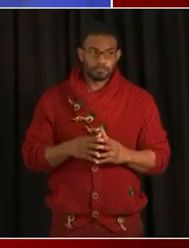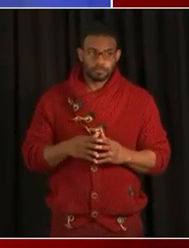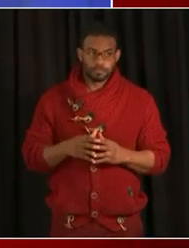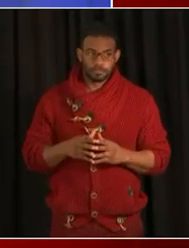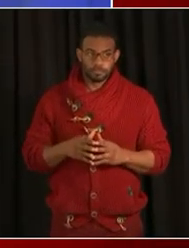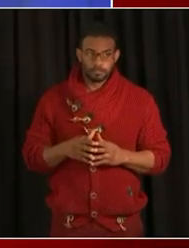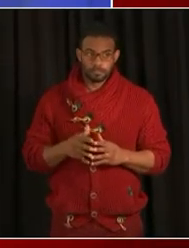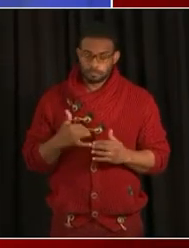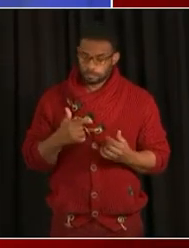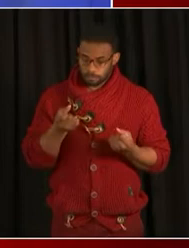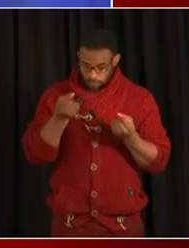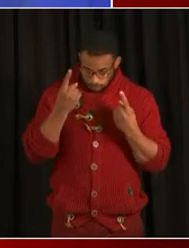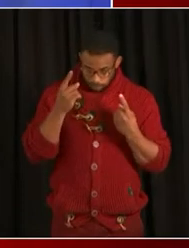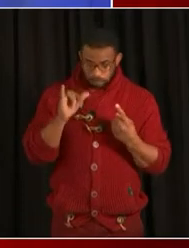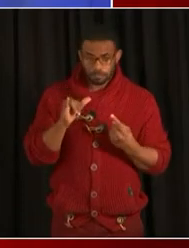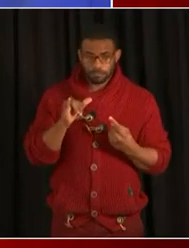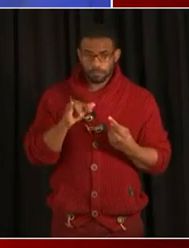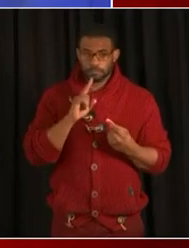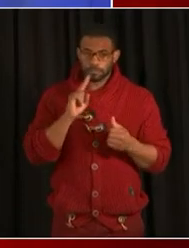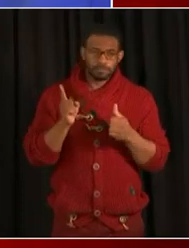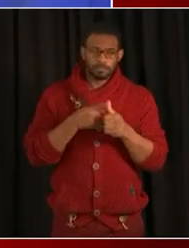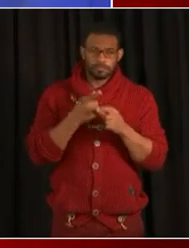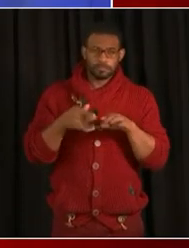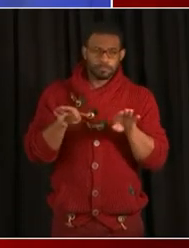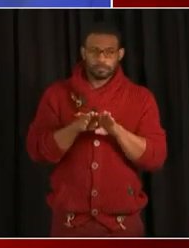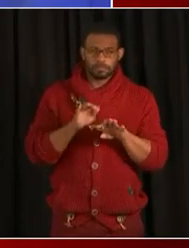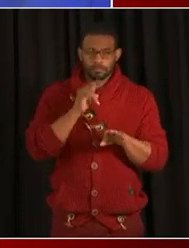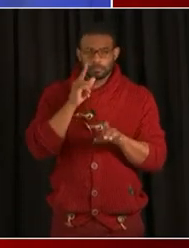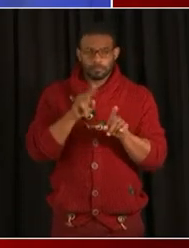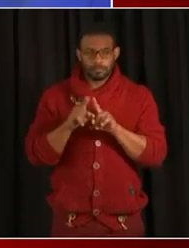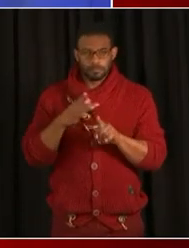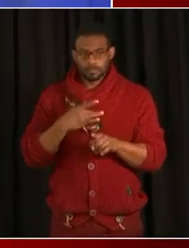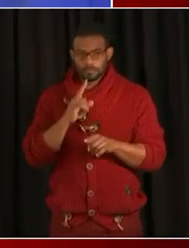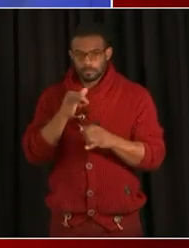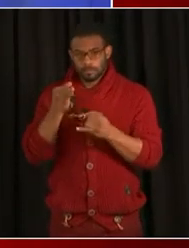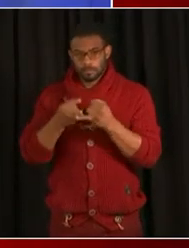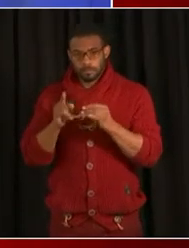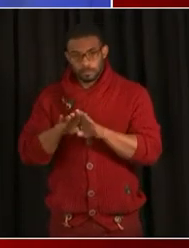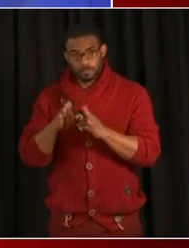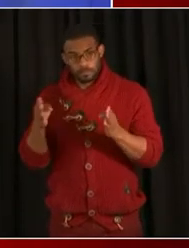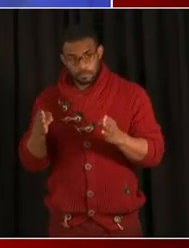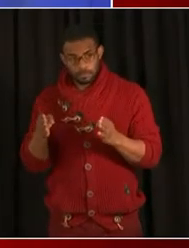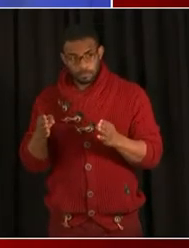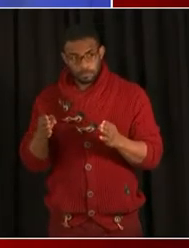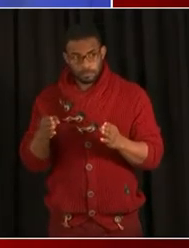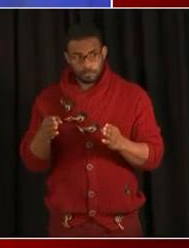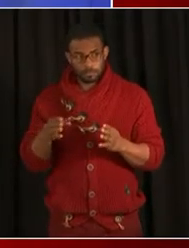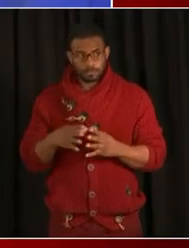we understand that being the first to close, we will also likely be the last to open.